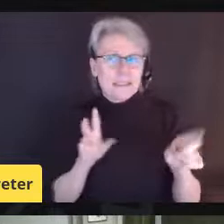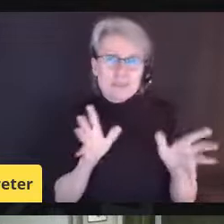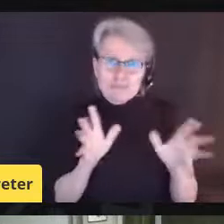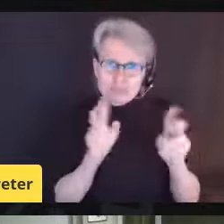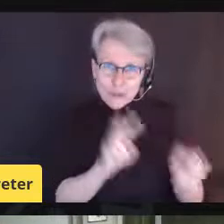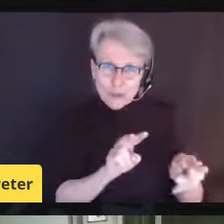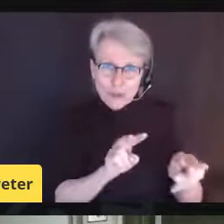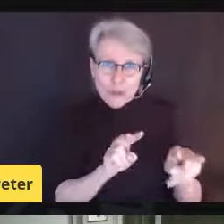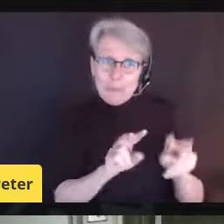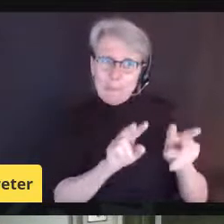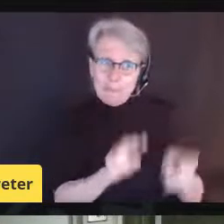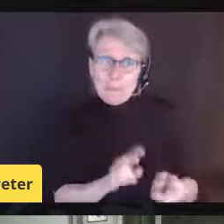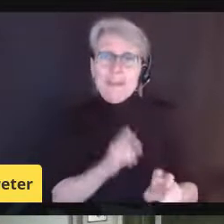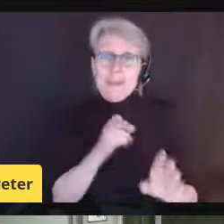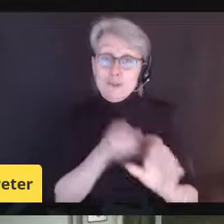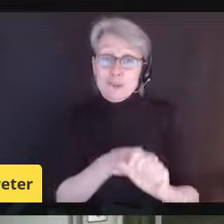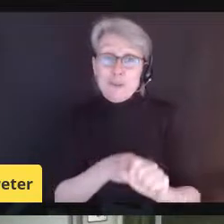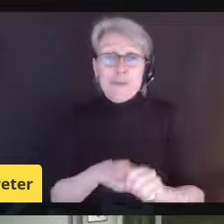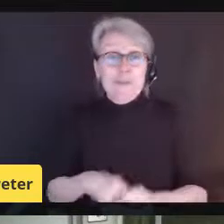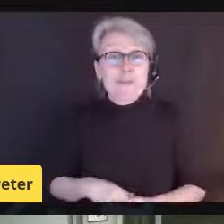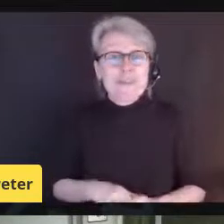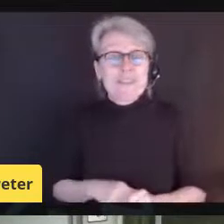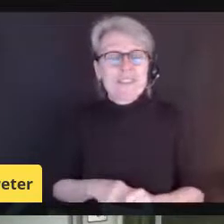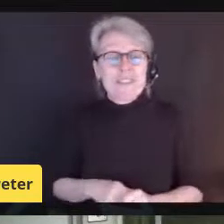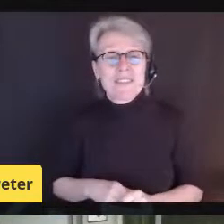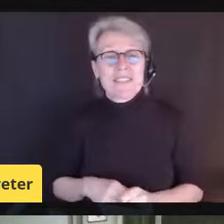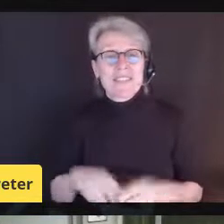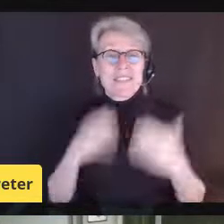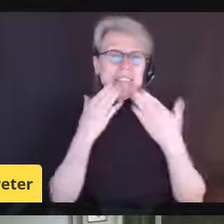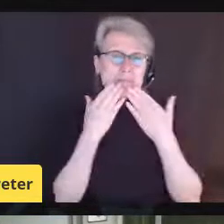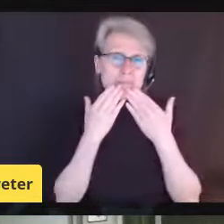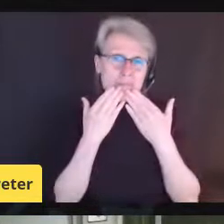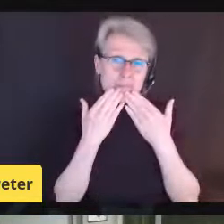well. Otherwise, thank you so much to everybody.